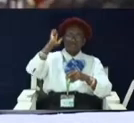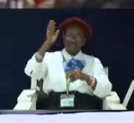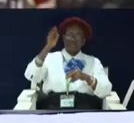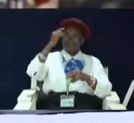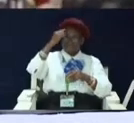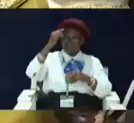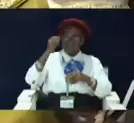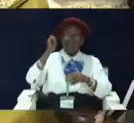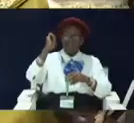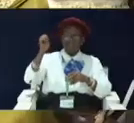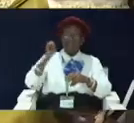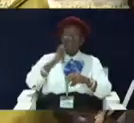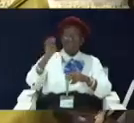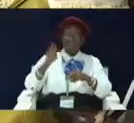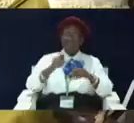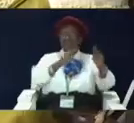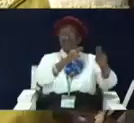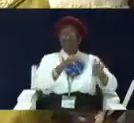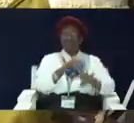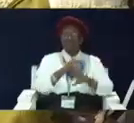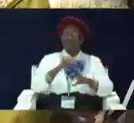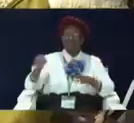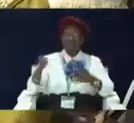new person.